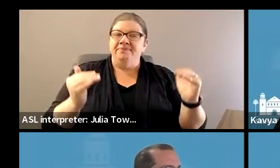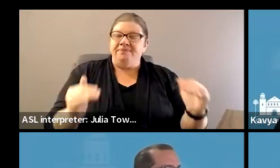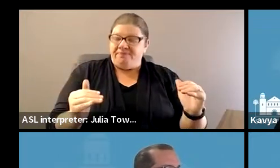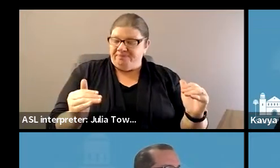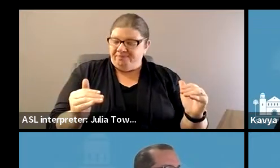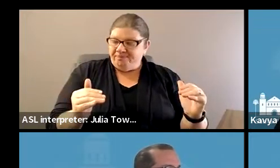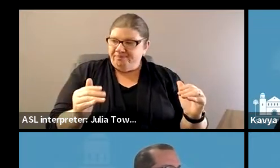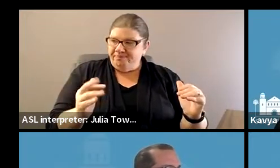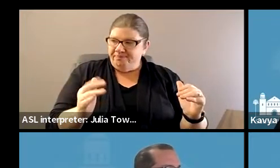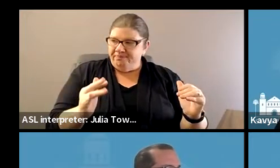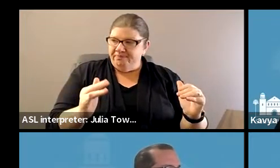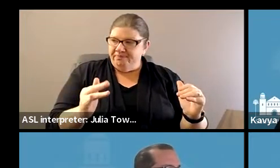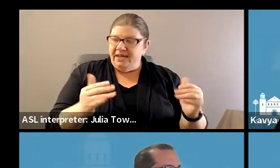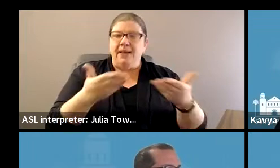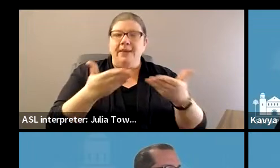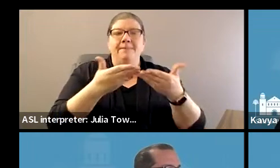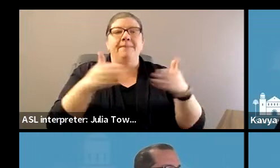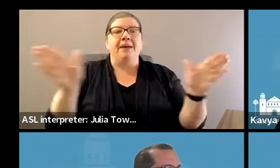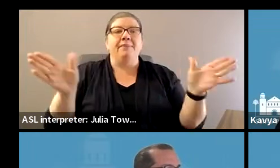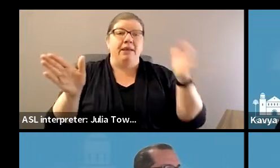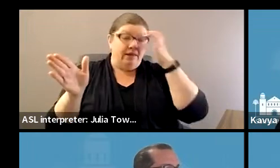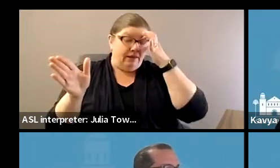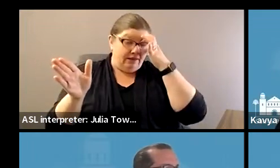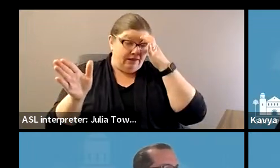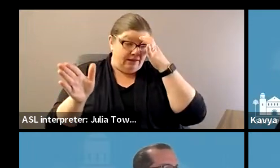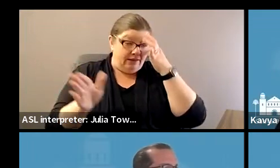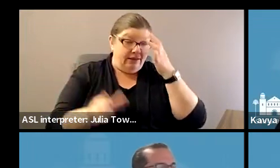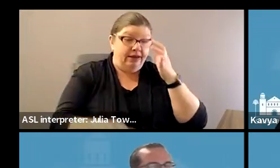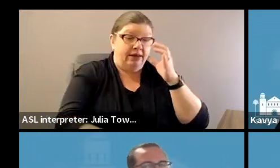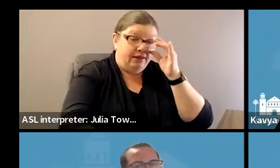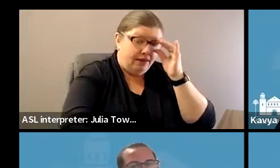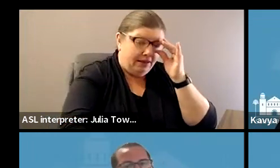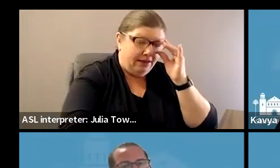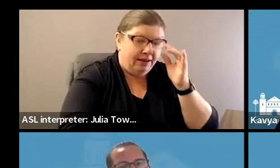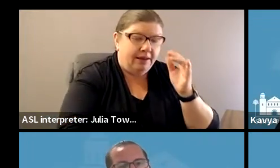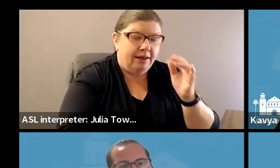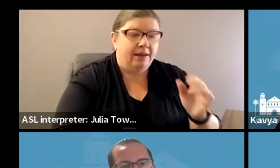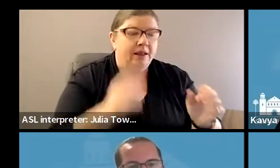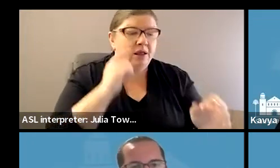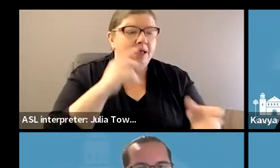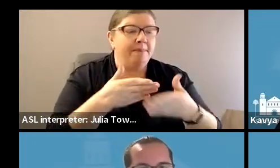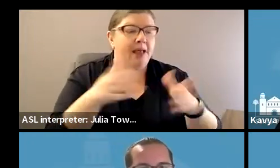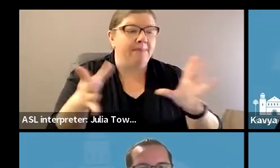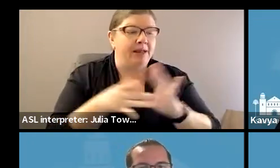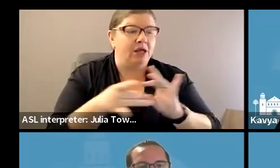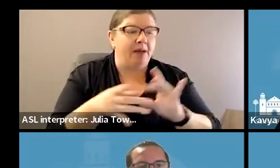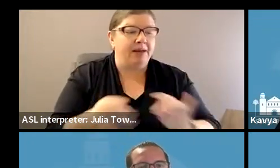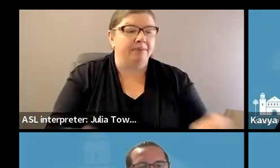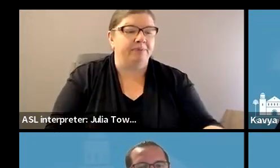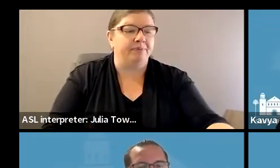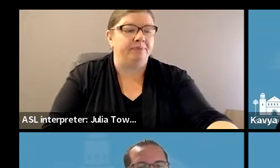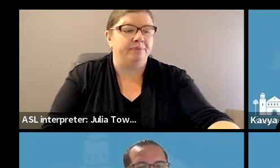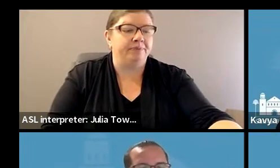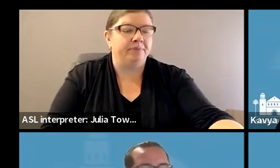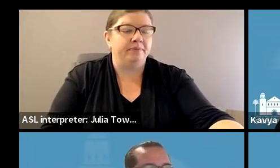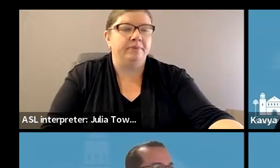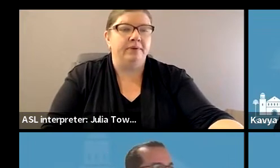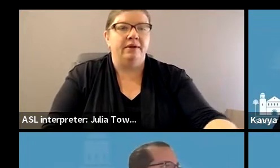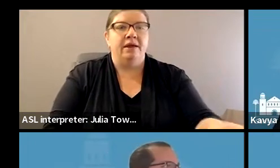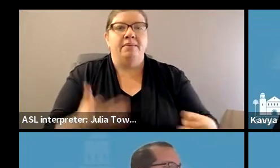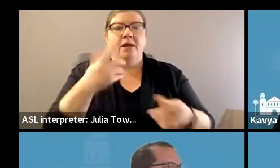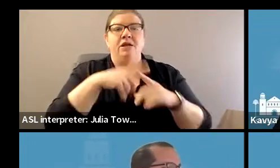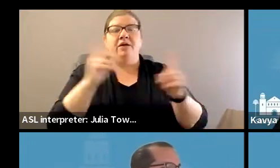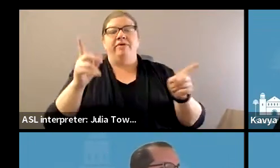our public, I'm looking at a public comment, looking a little different here. And